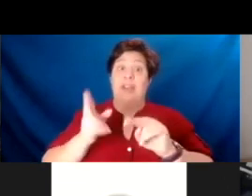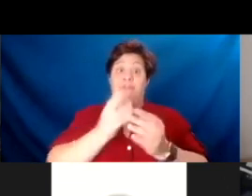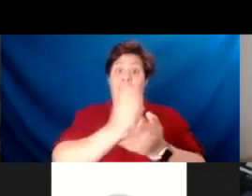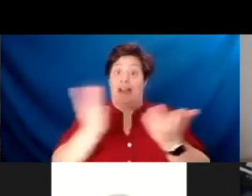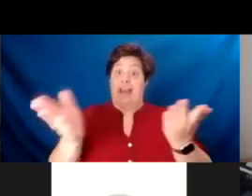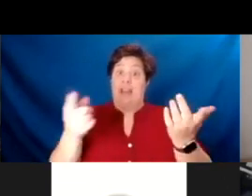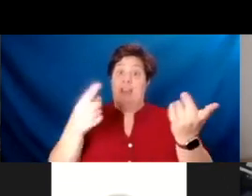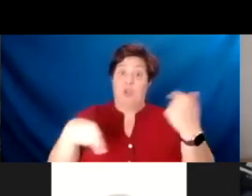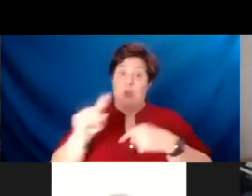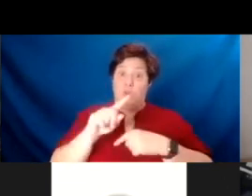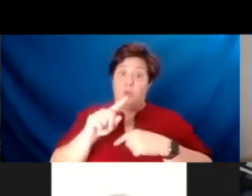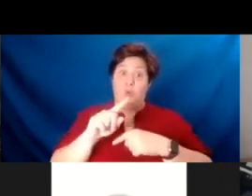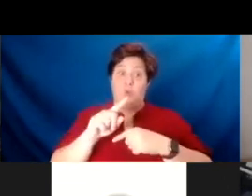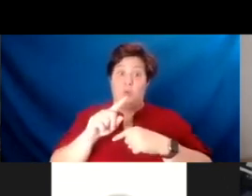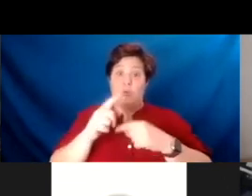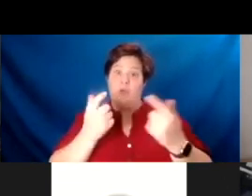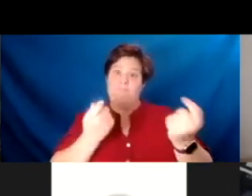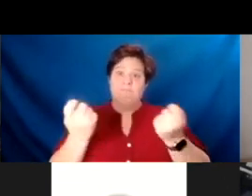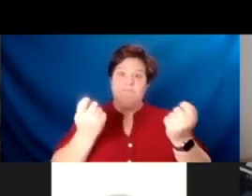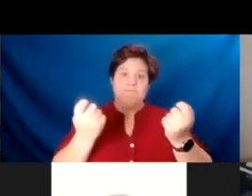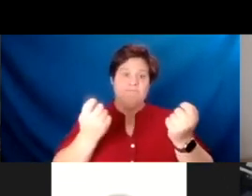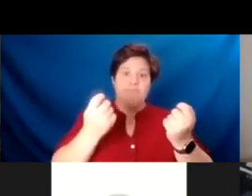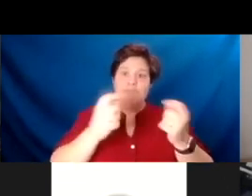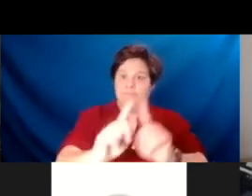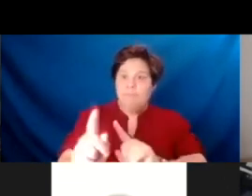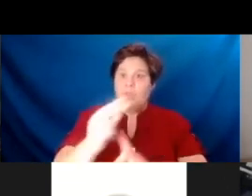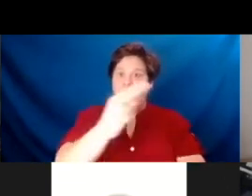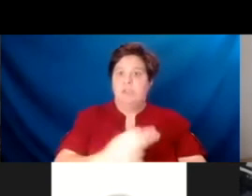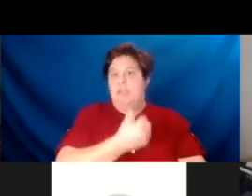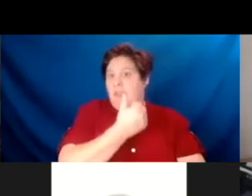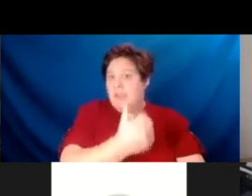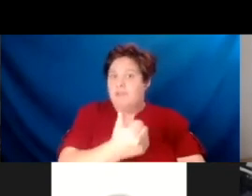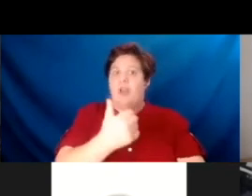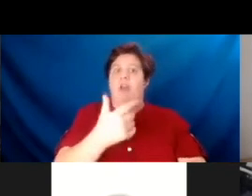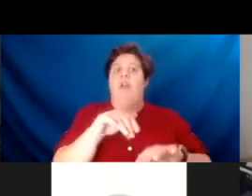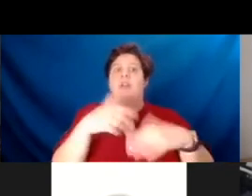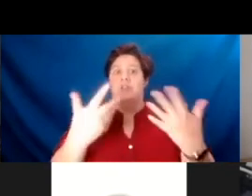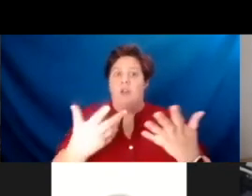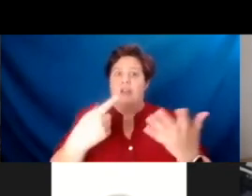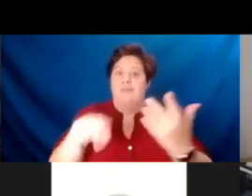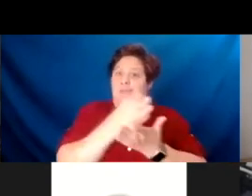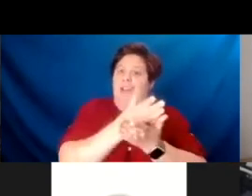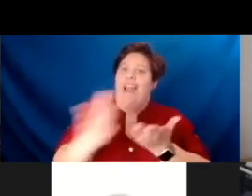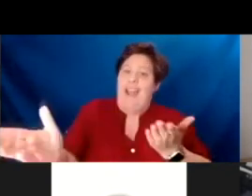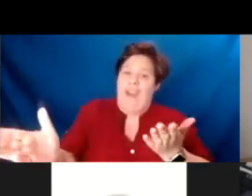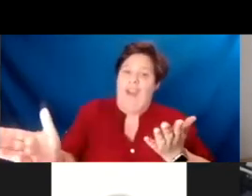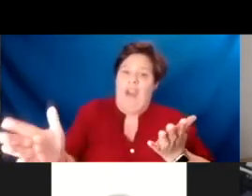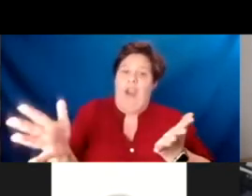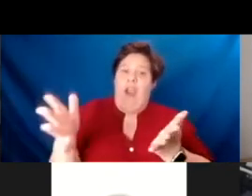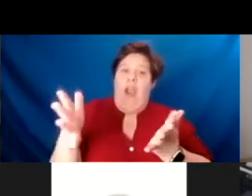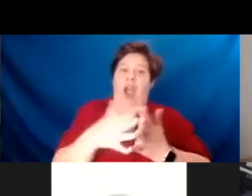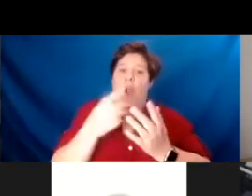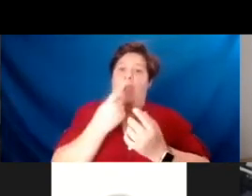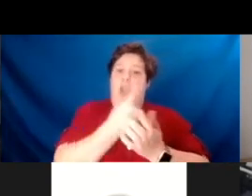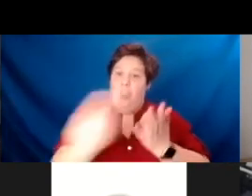you have a roster of artists, or, you know, that's absolutely fine, as long as, again, it's clear how each